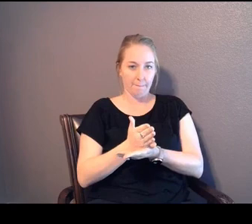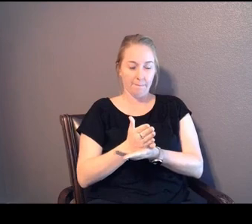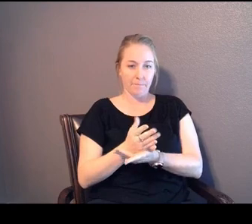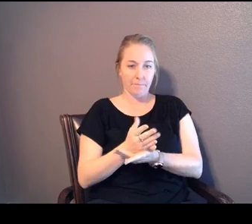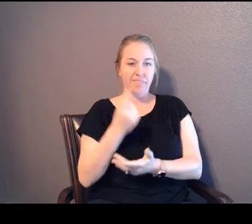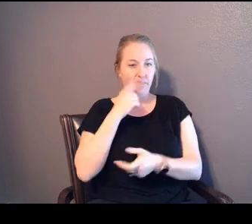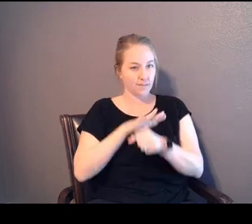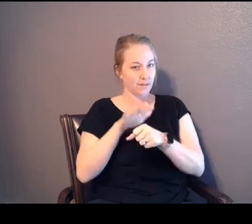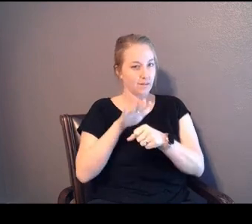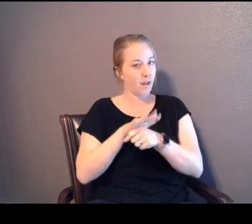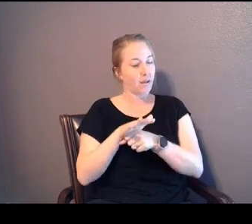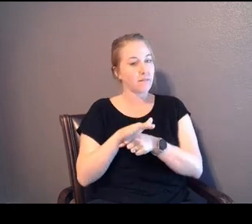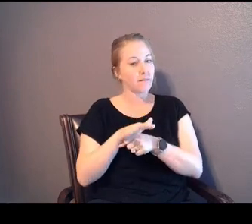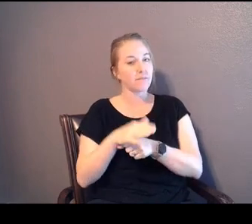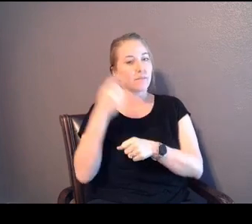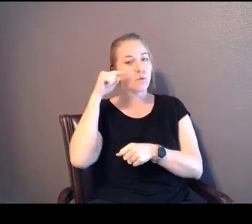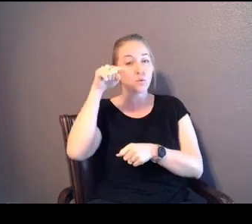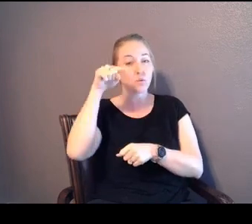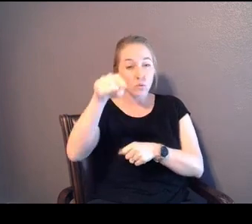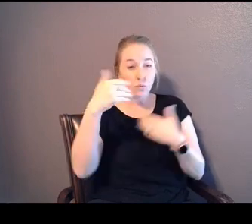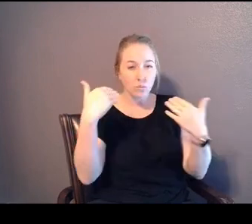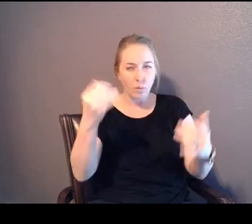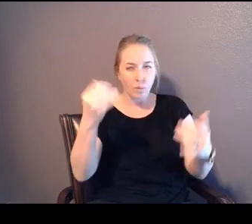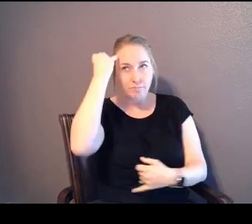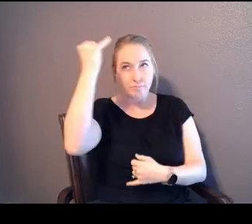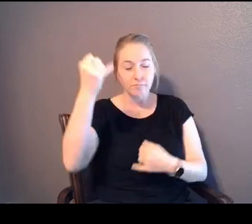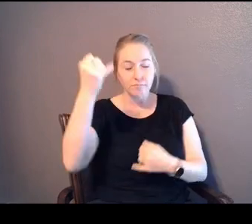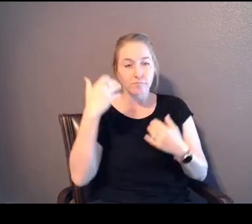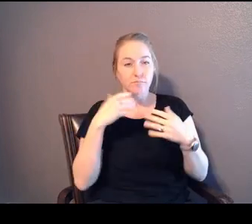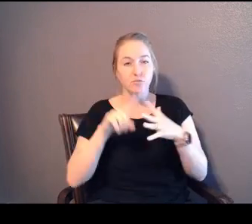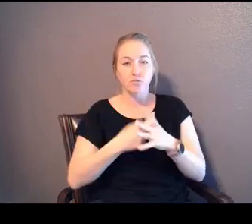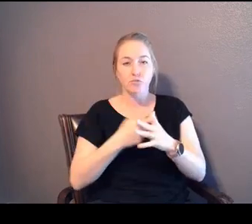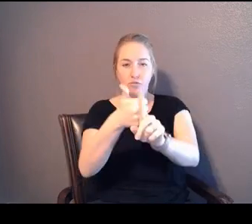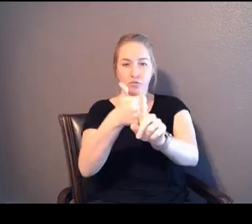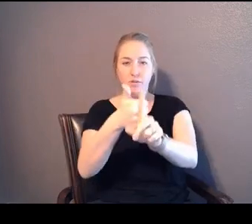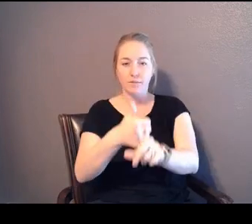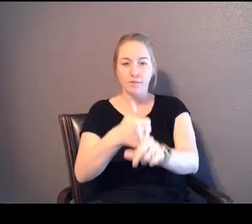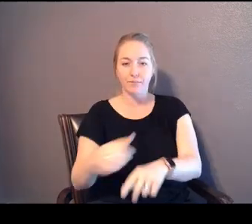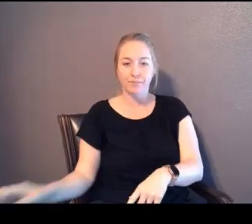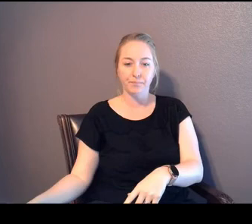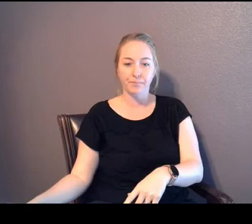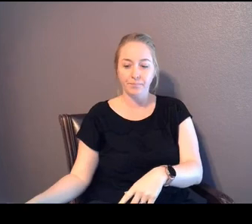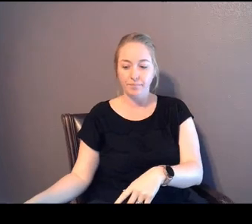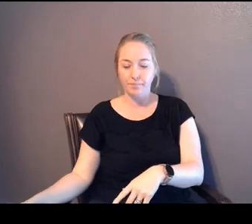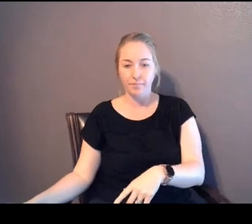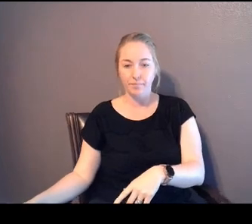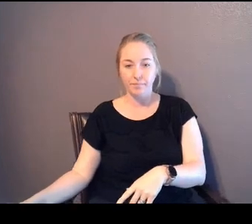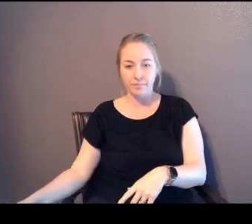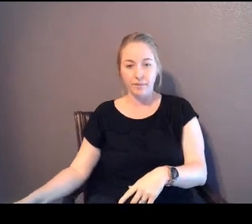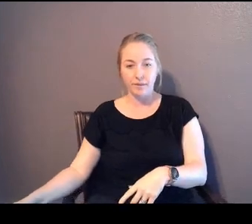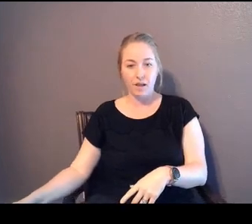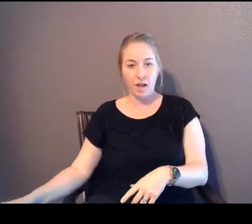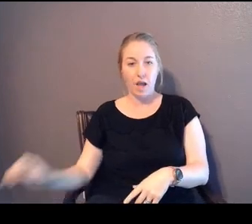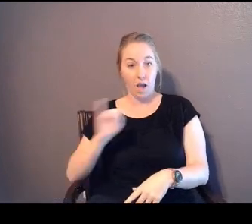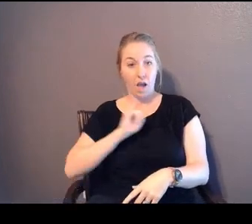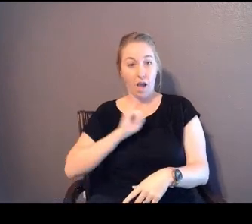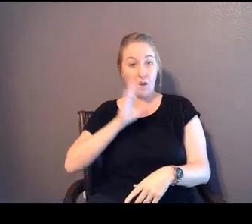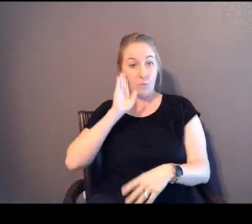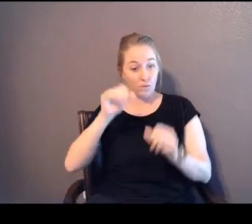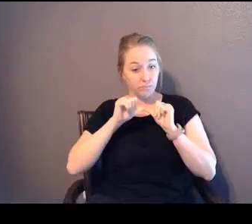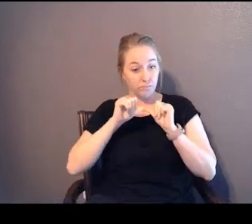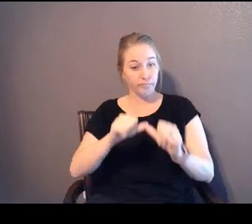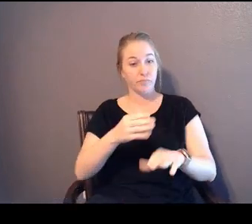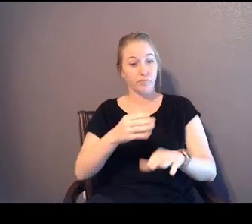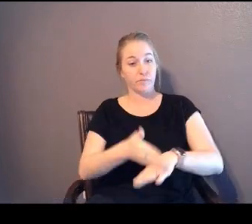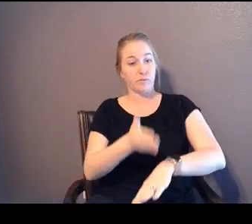you to kind of get the idea. There's a lot of parts of this drawing that I would like to continue and improve. It's really not about making